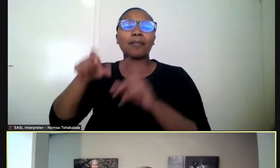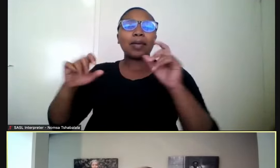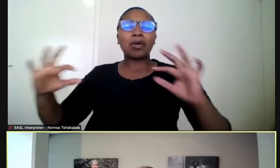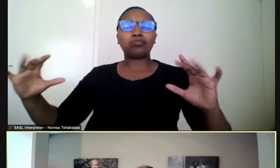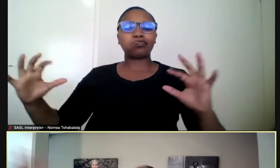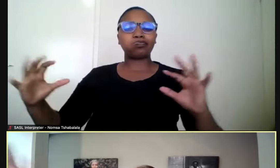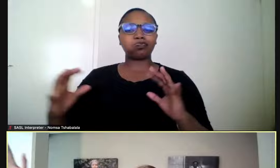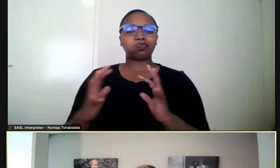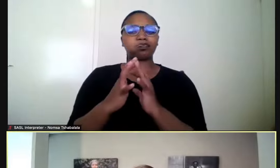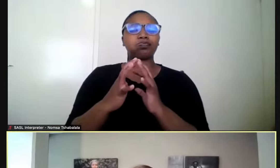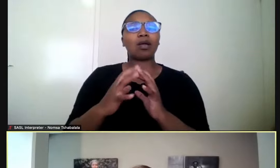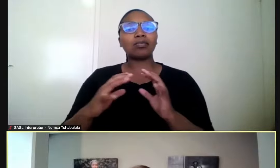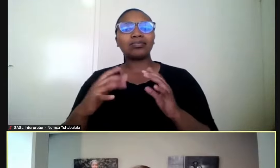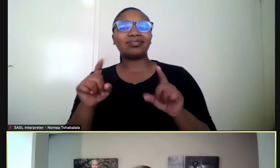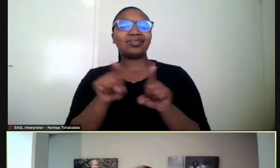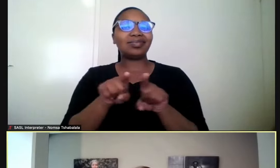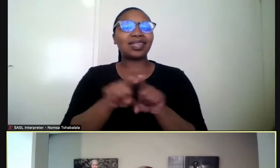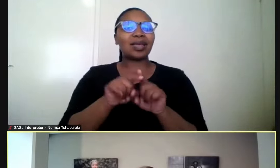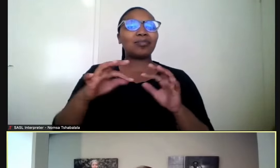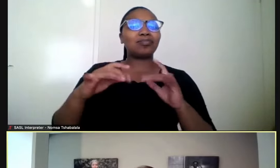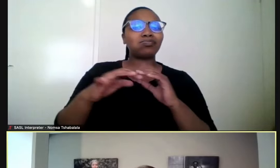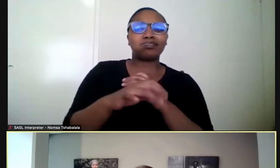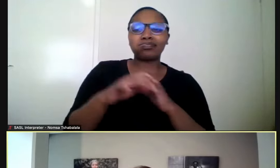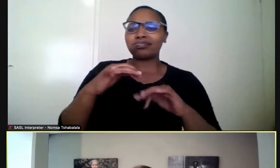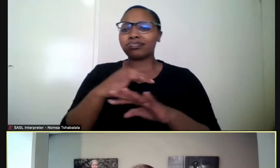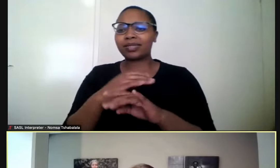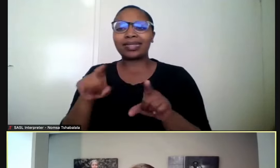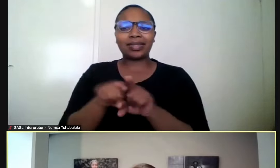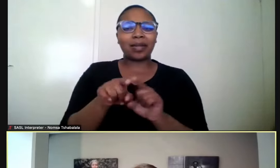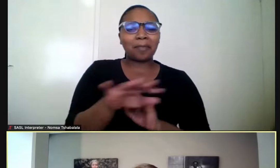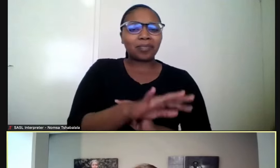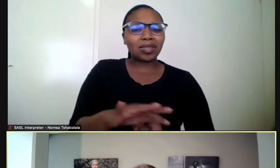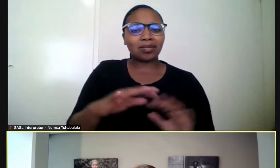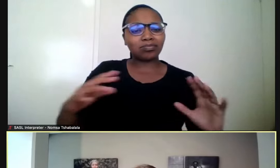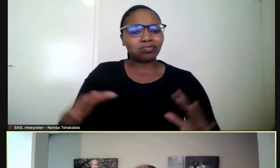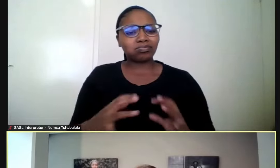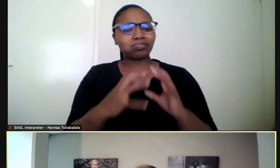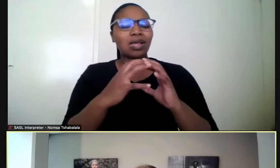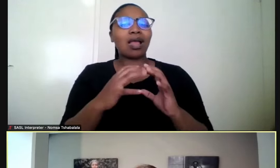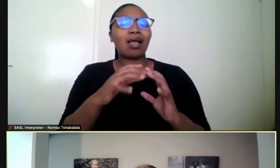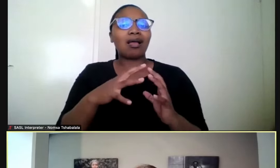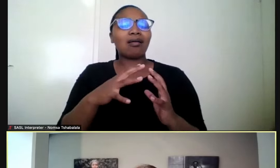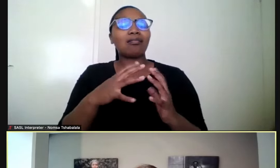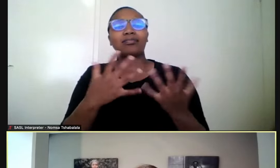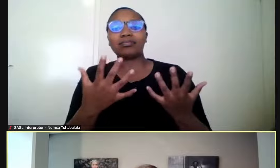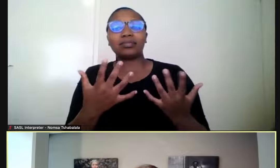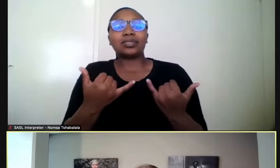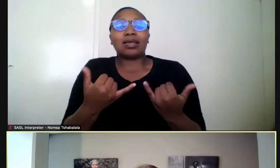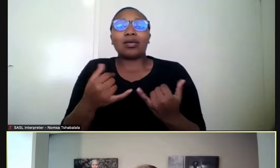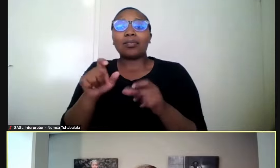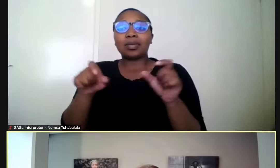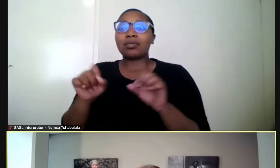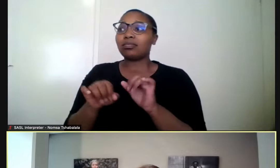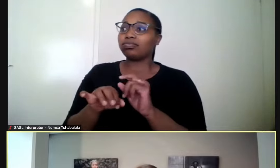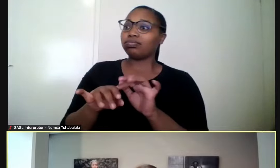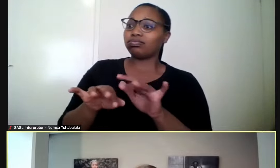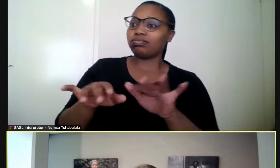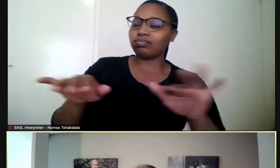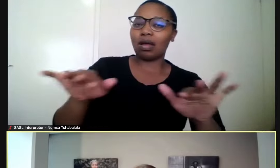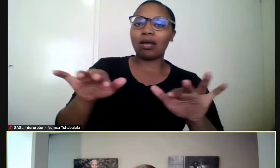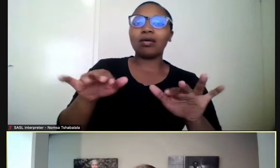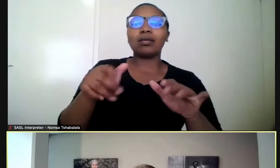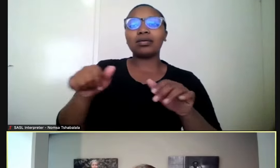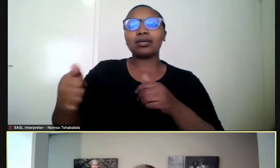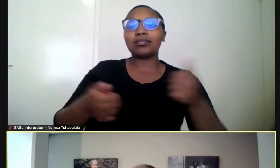same virus start transmitting and have the numbers to transmit to the population. Yeah, and that it is at the moment